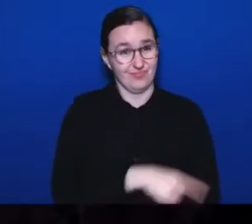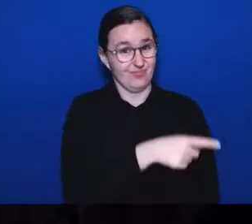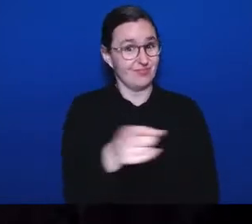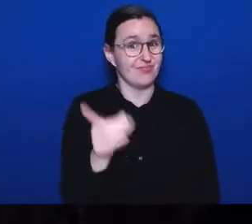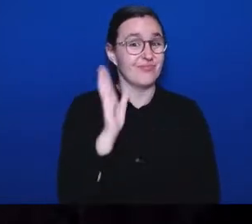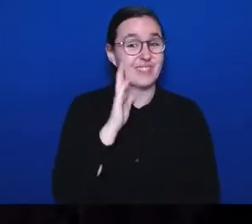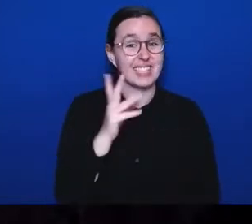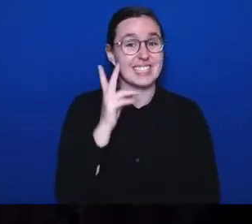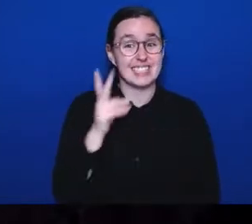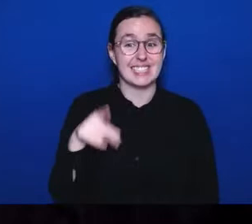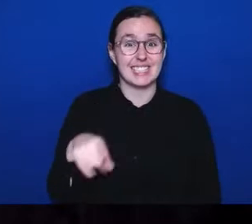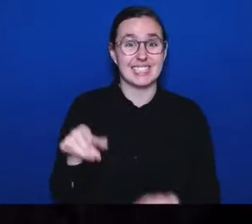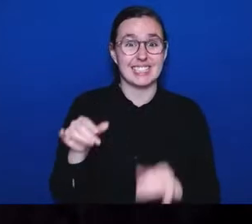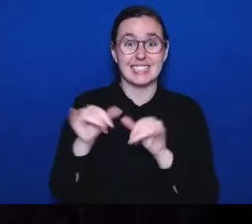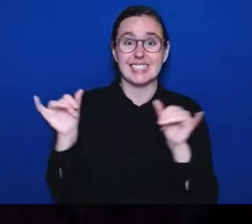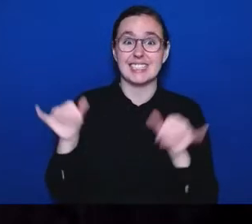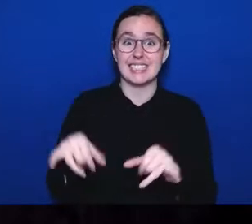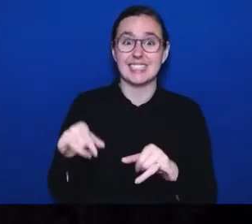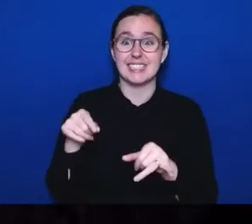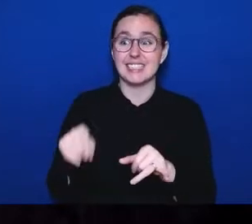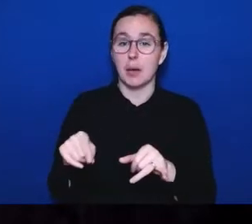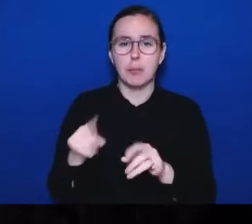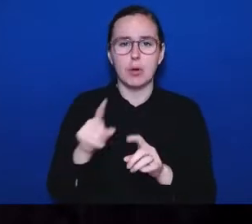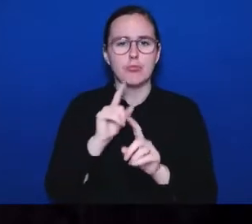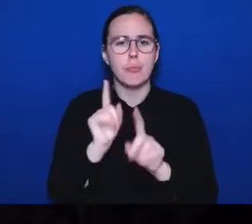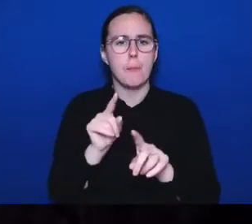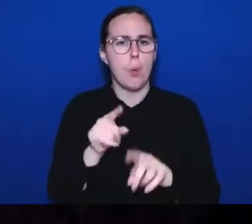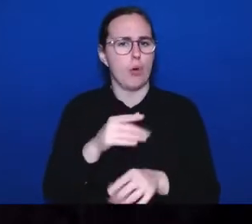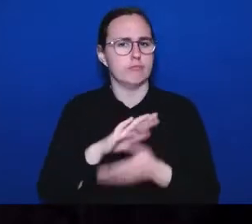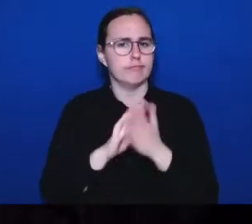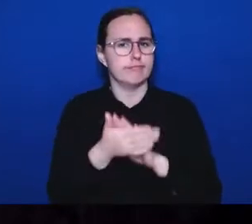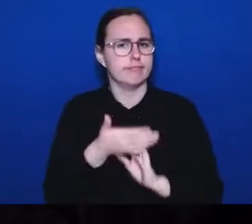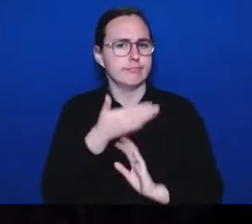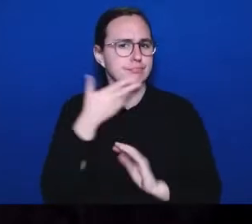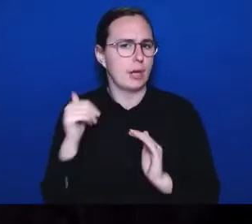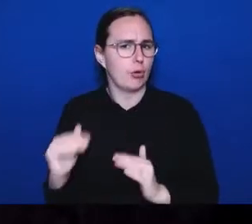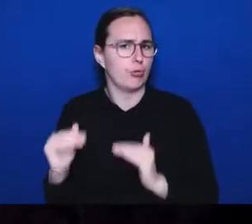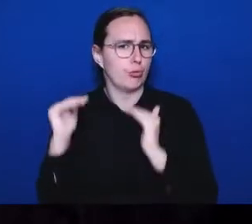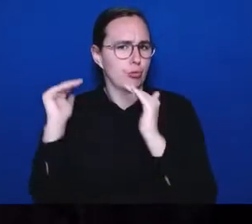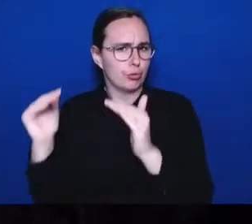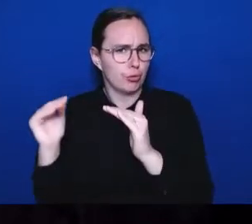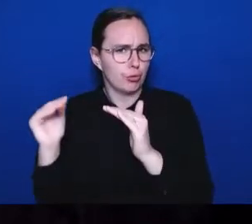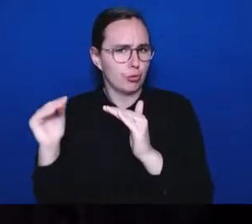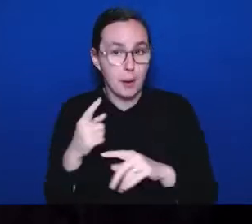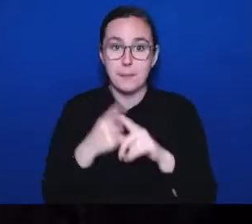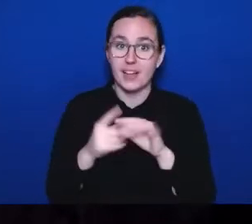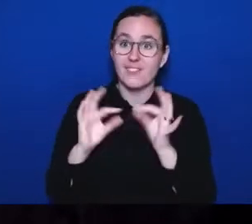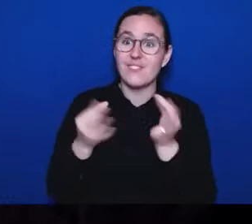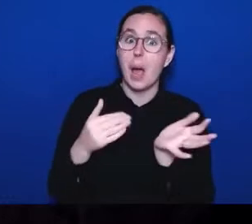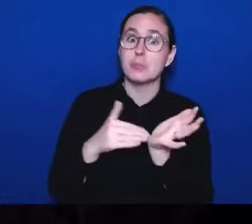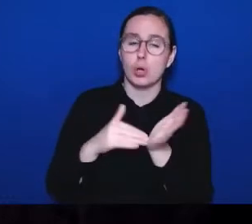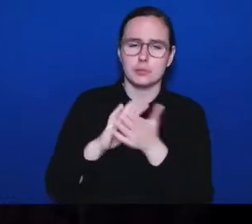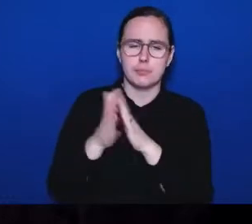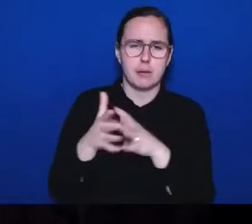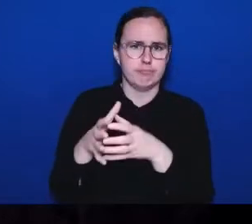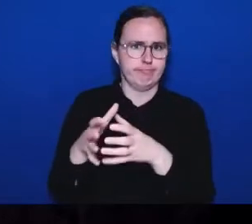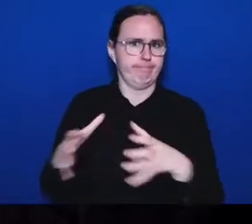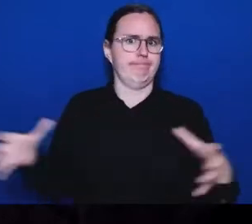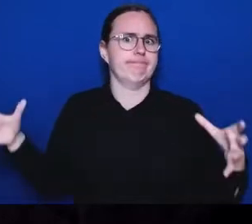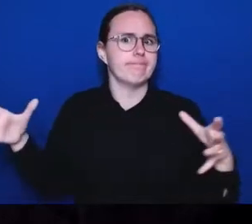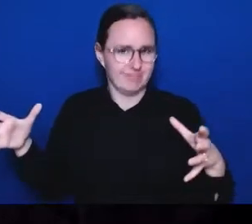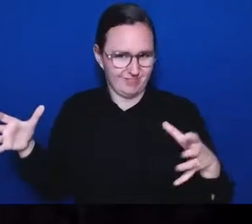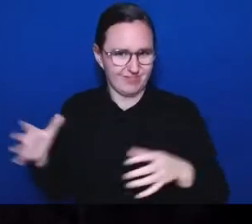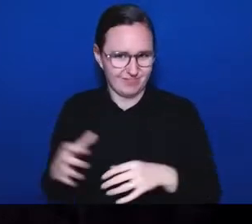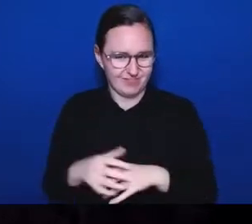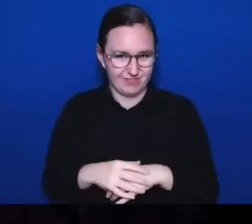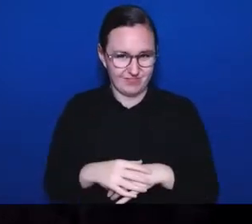people, that builds out the number of family doctors and allows people to access them by a provincial system. We sometimes in